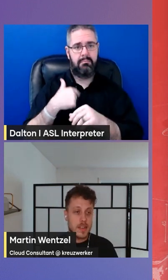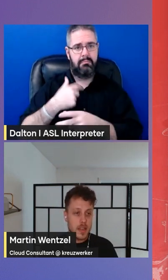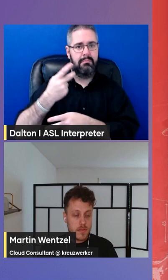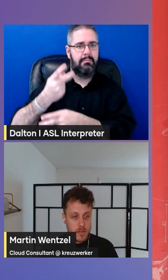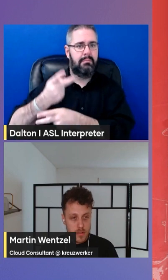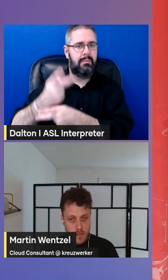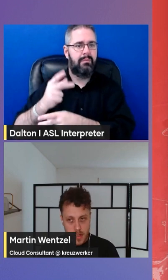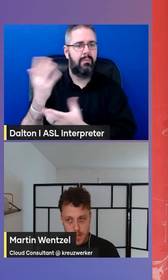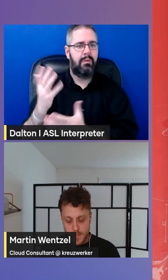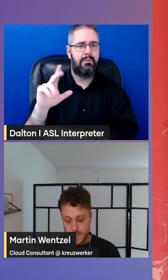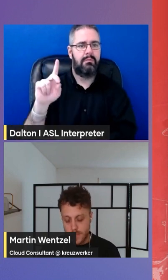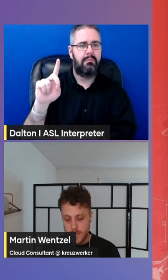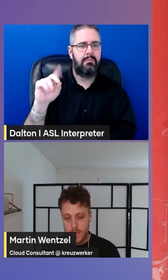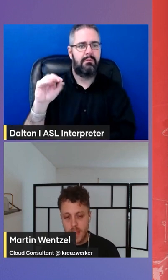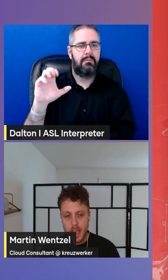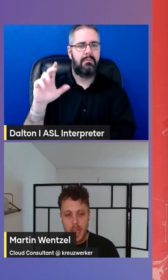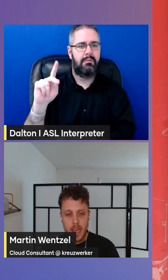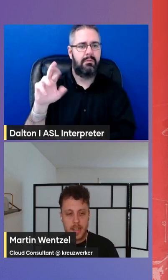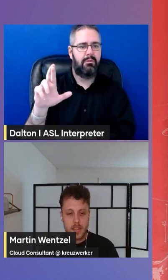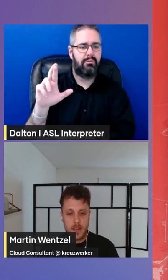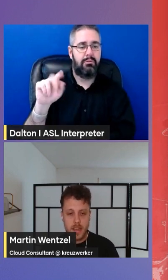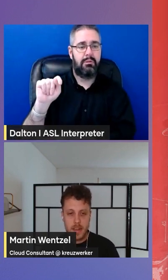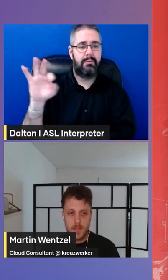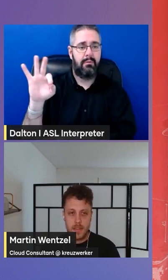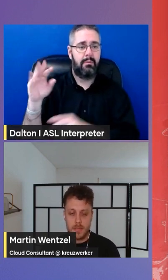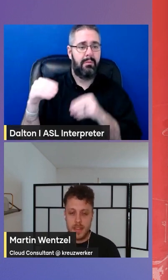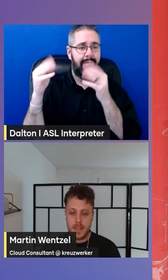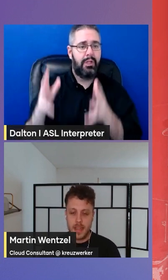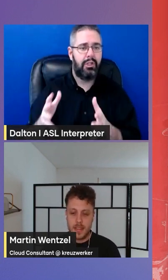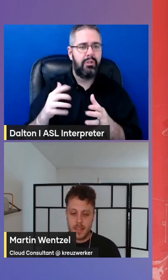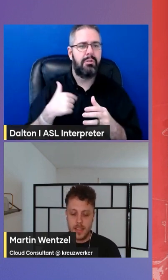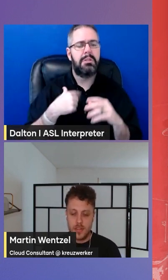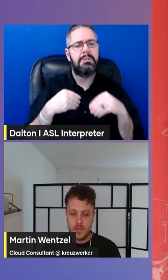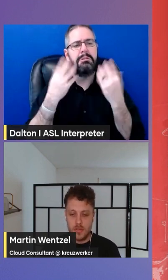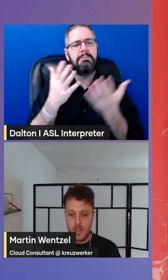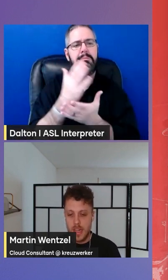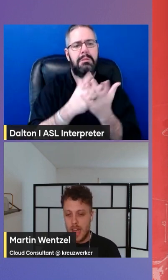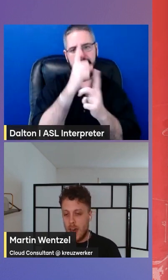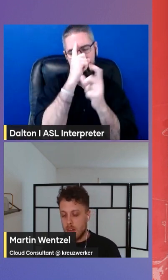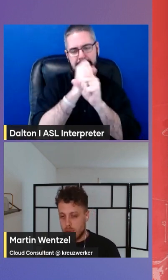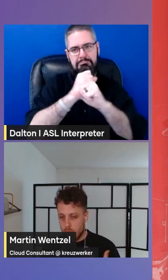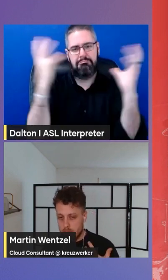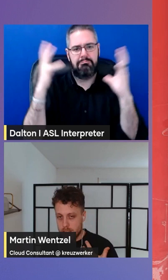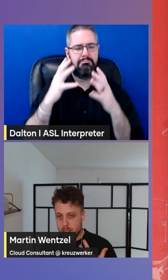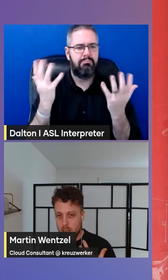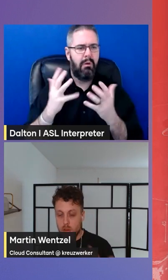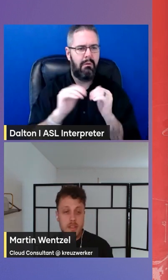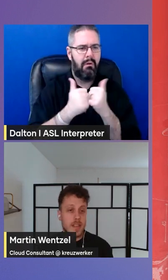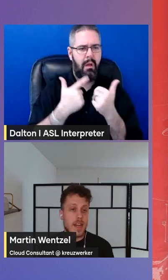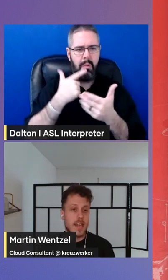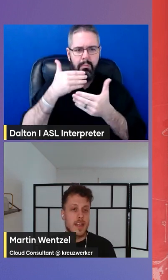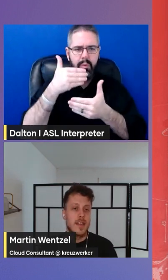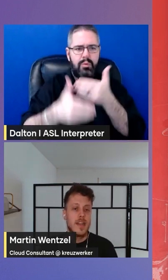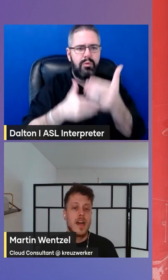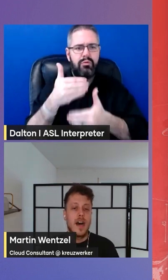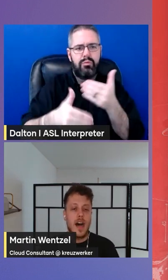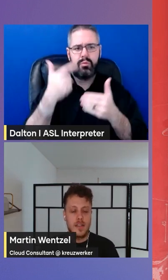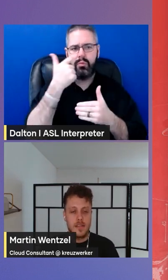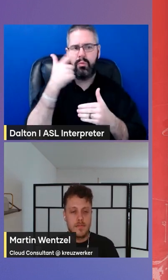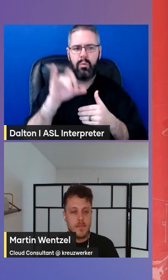Docker Terraform provider. And so I can give you some insights into how the process looks